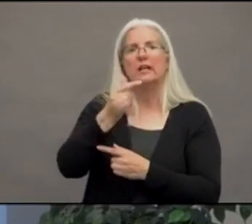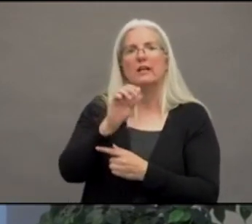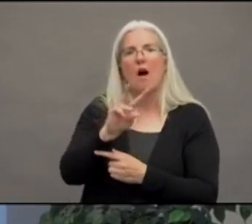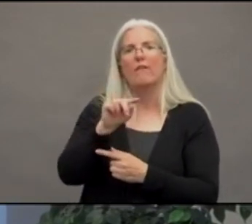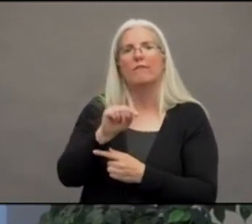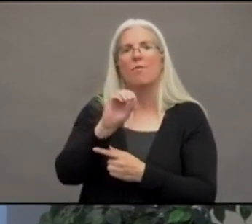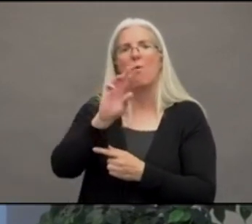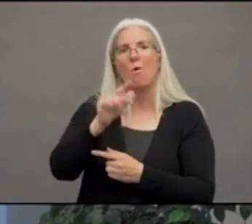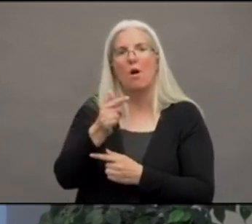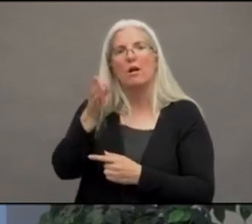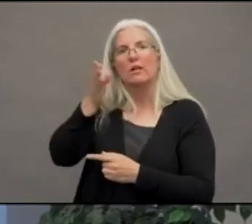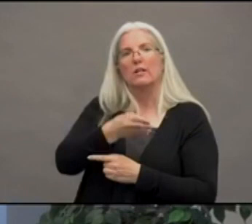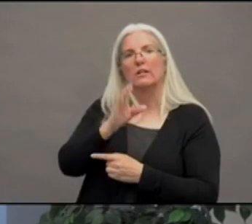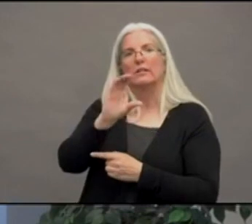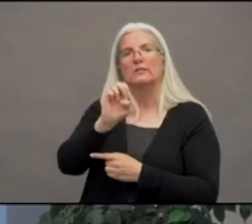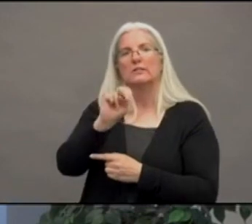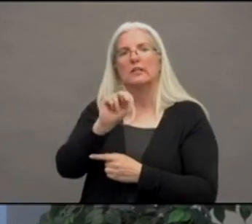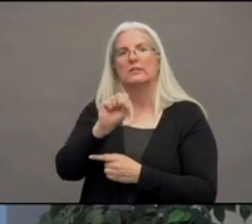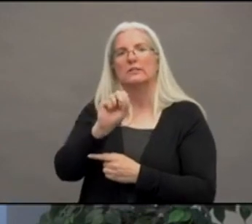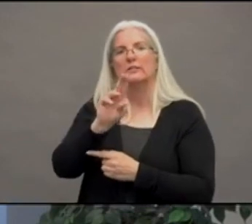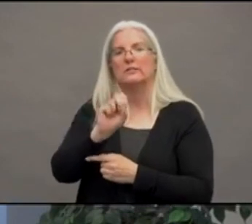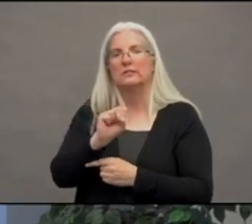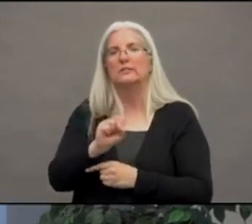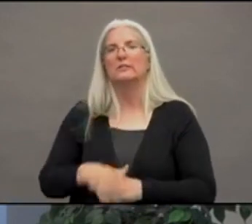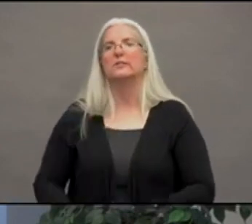now after watching this at